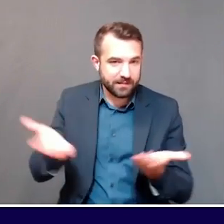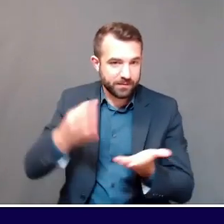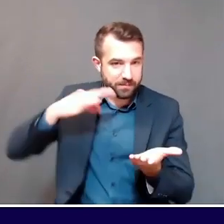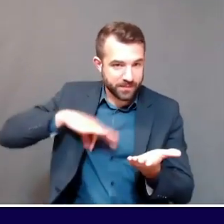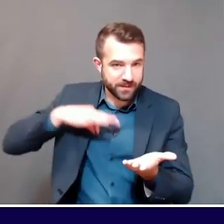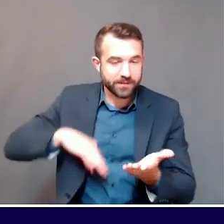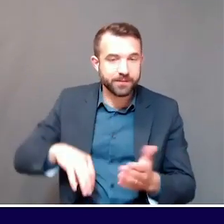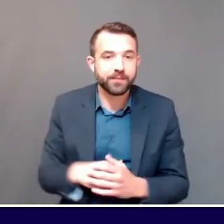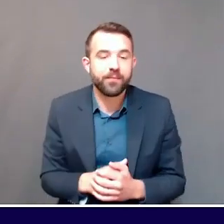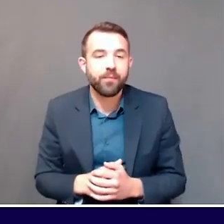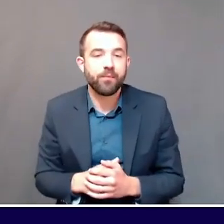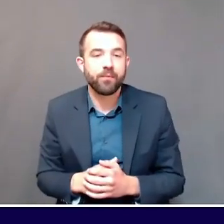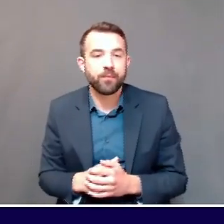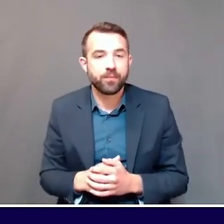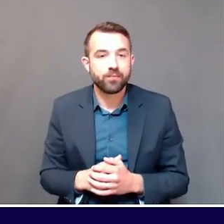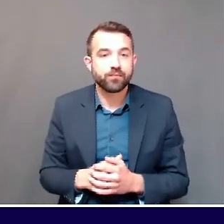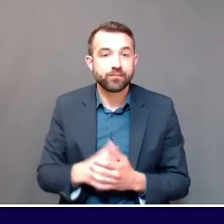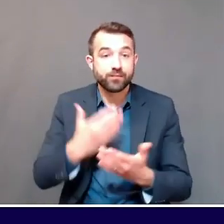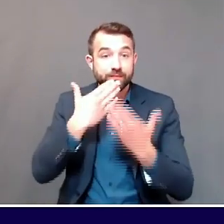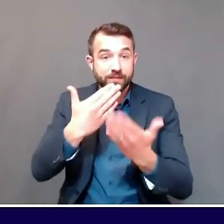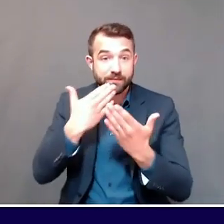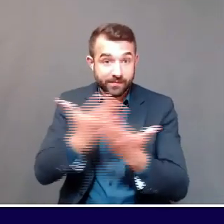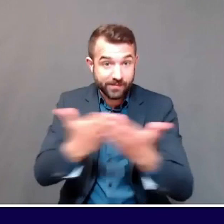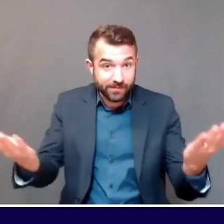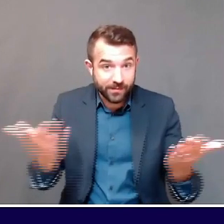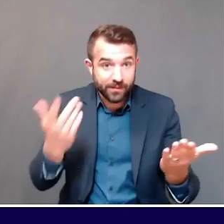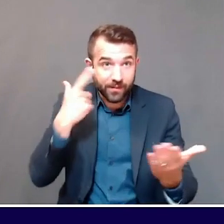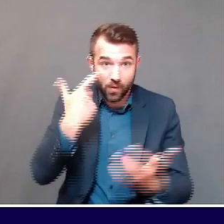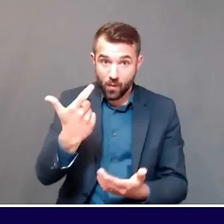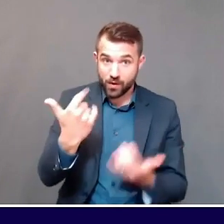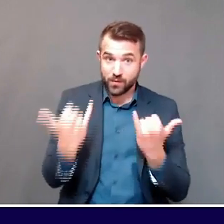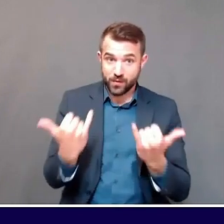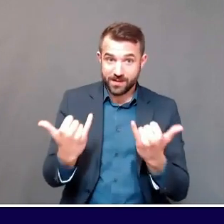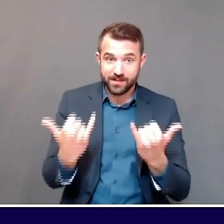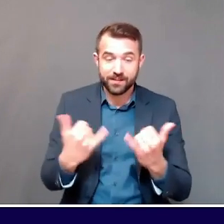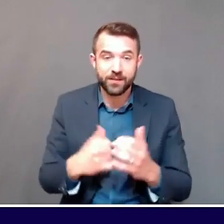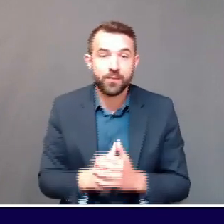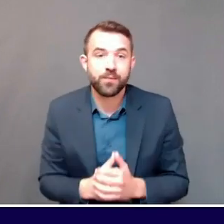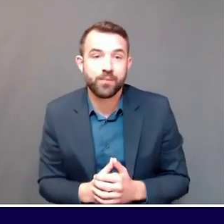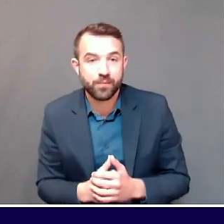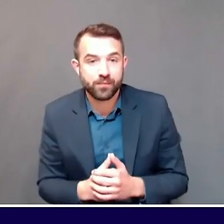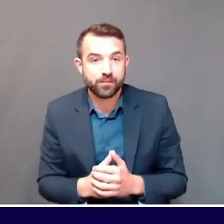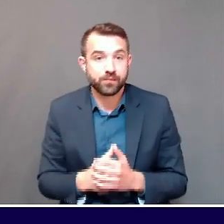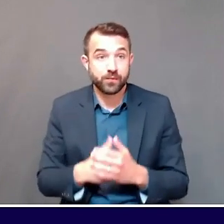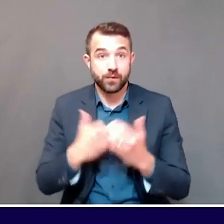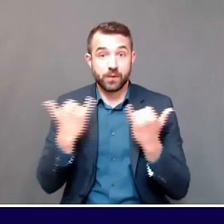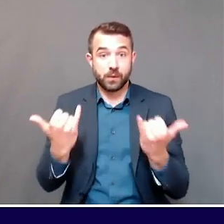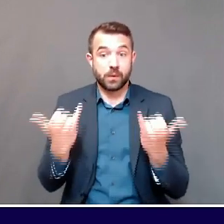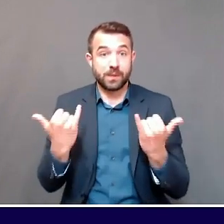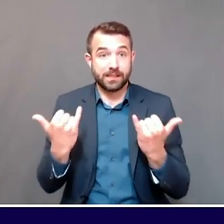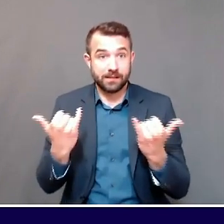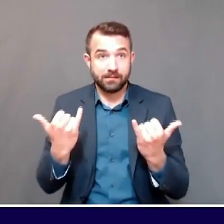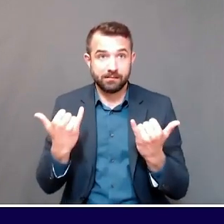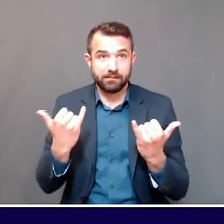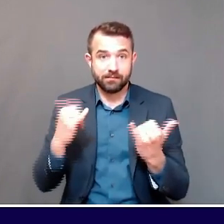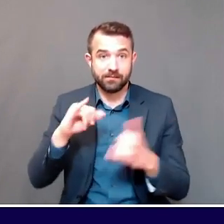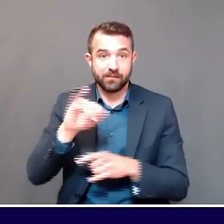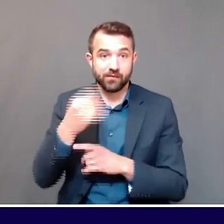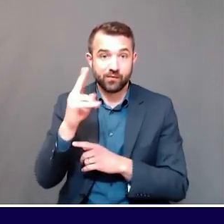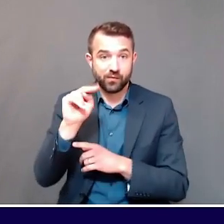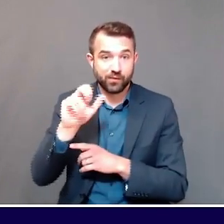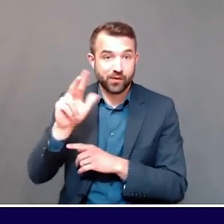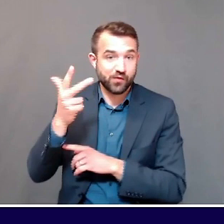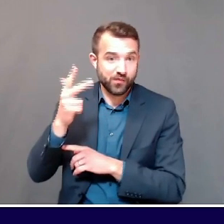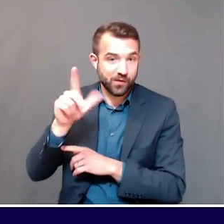Control. I thank everyone for tuning in to hear the latest updates on the COVID-19 situation across the state of